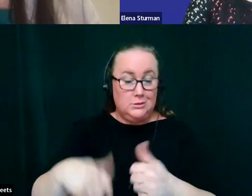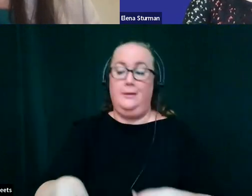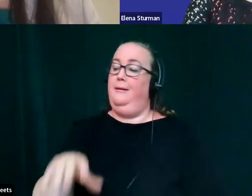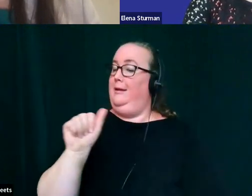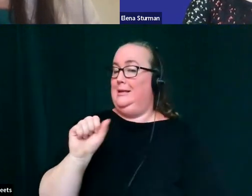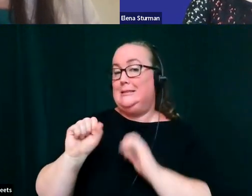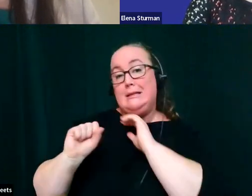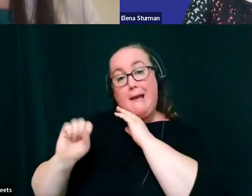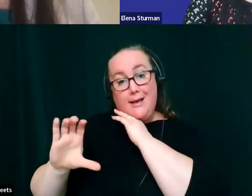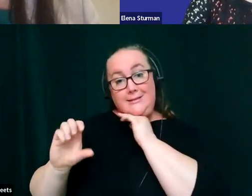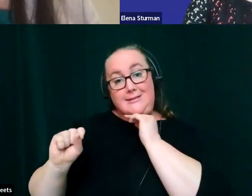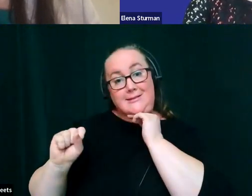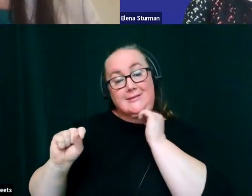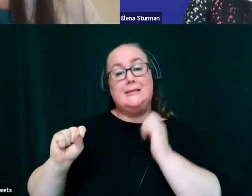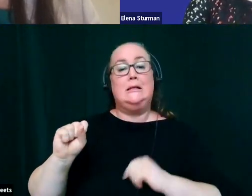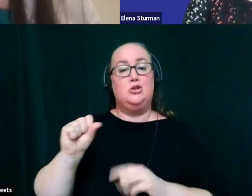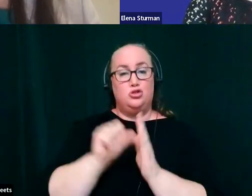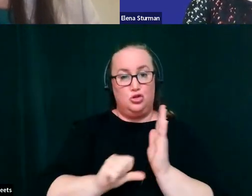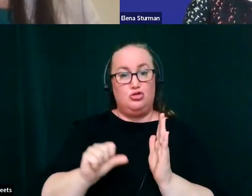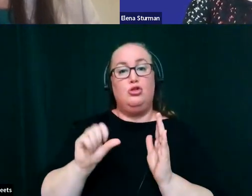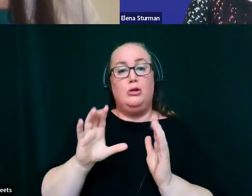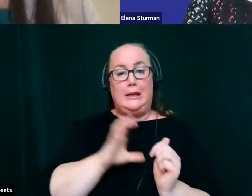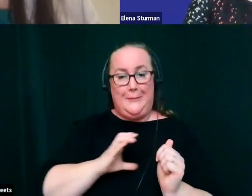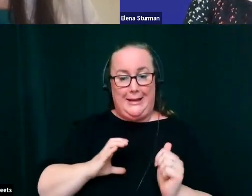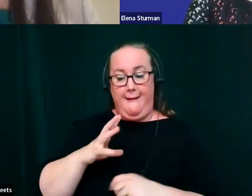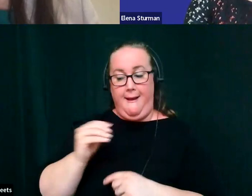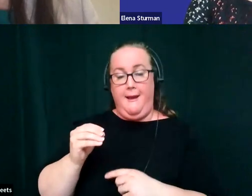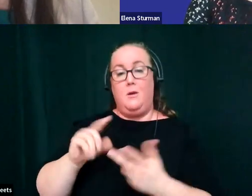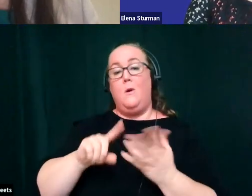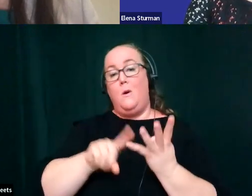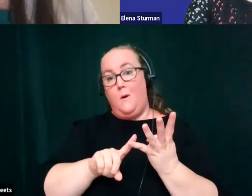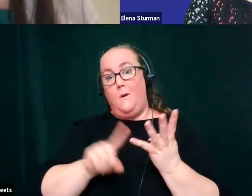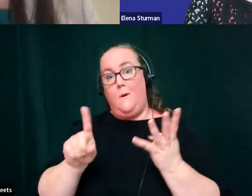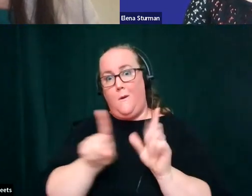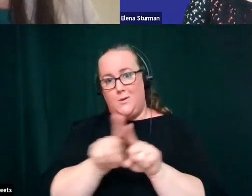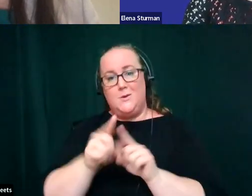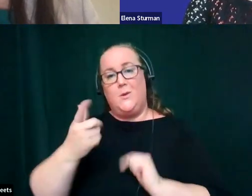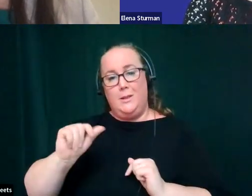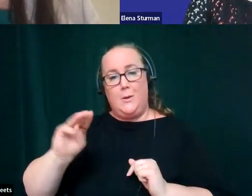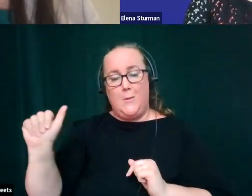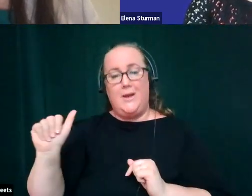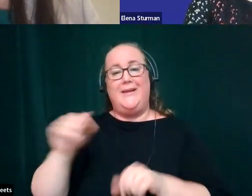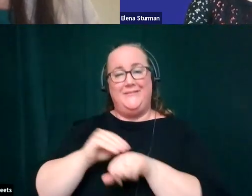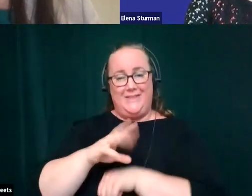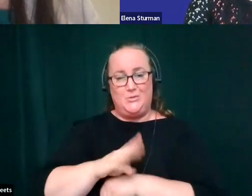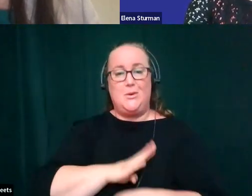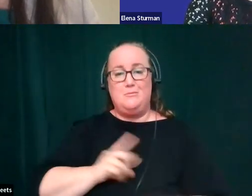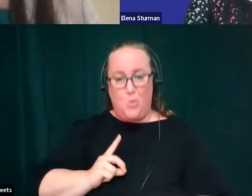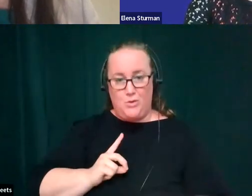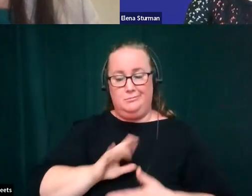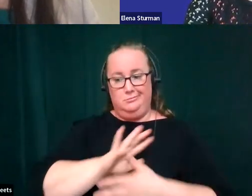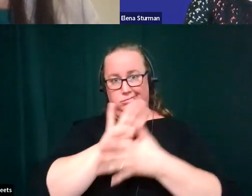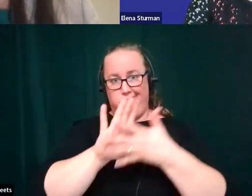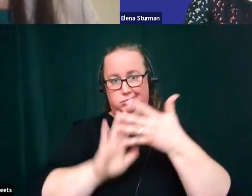Eye Surgeon Clinical Committee, and the Glaucoma Foundation Medical Advisory Board. Ladies and gentlemen,